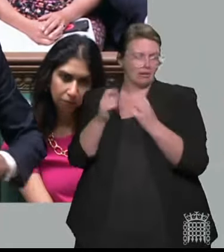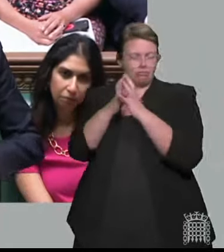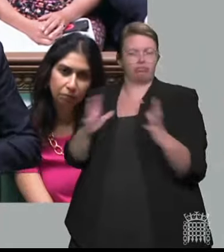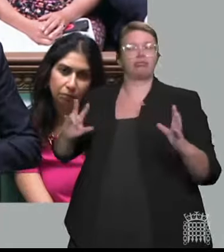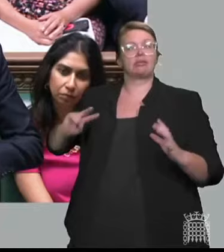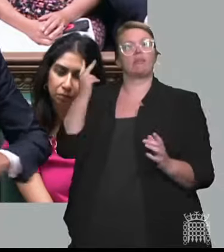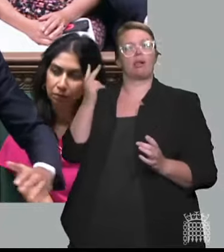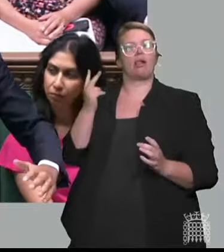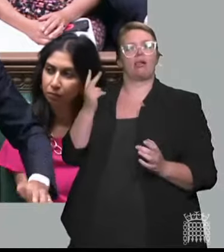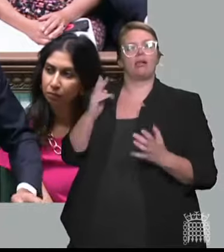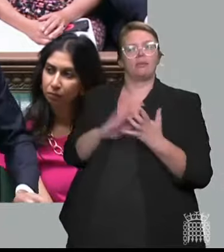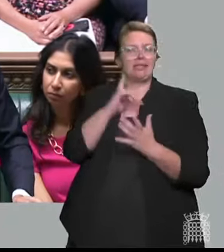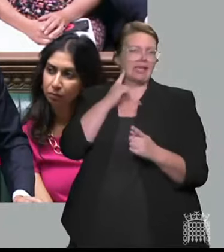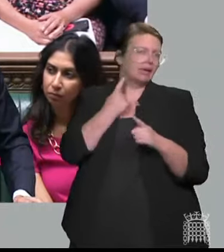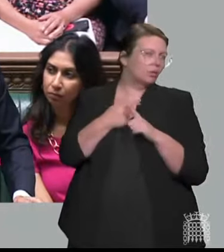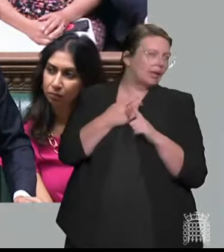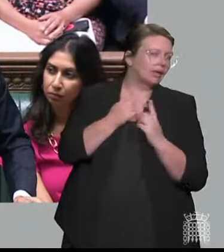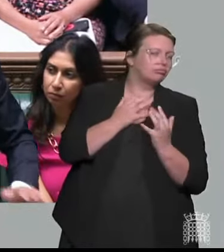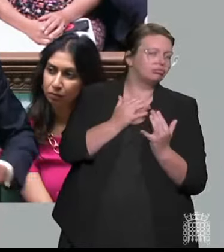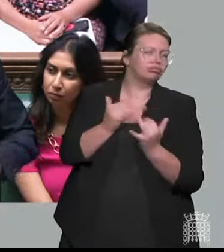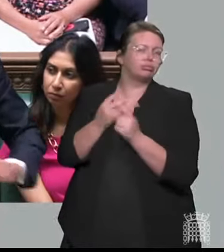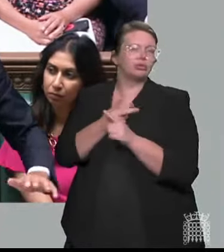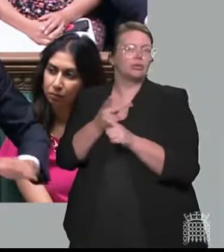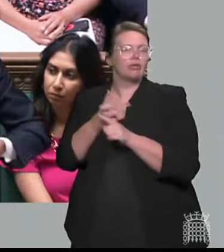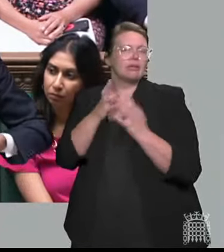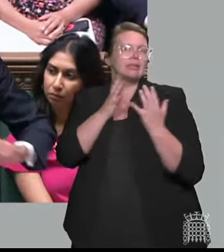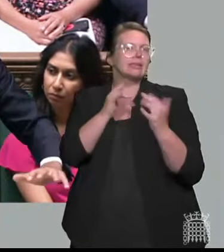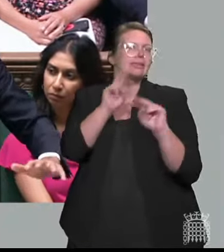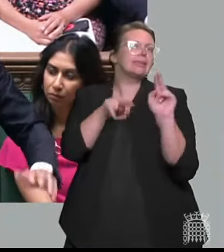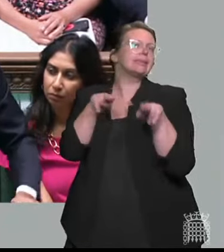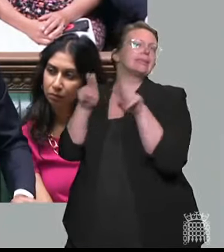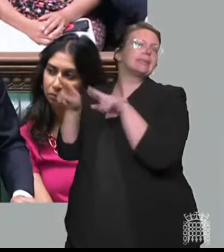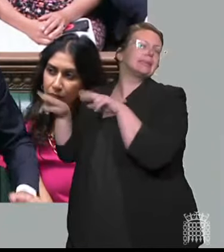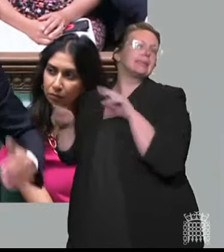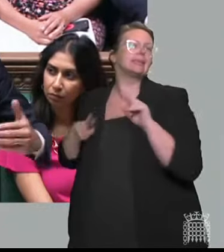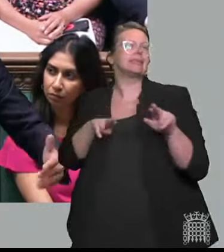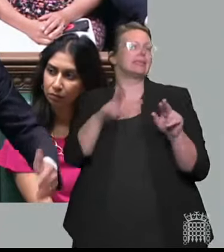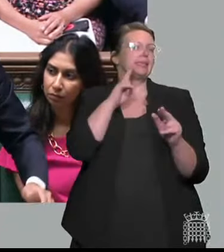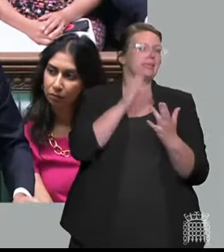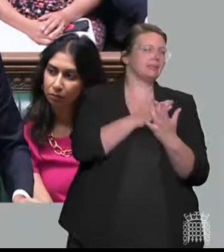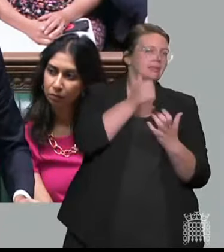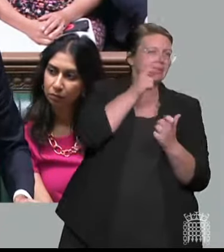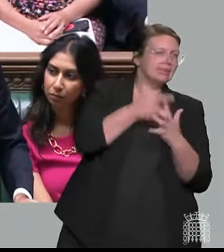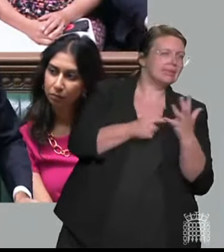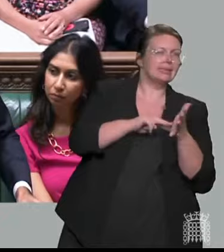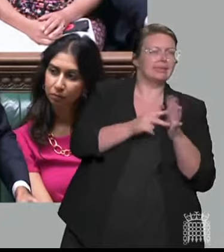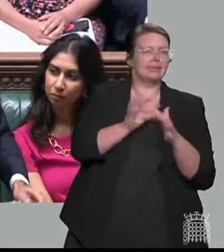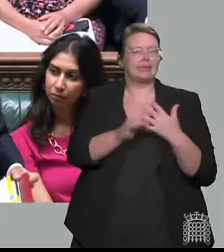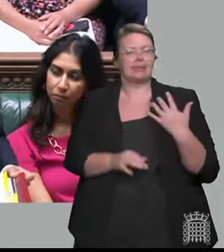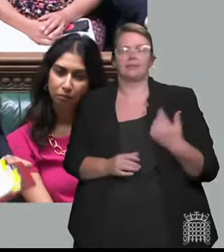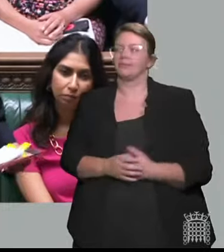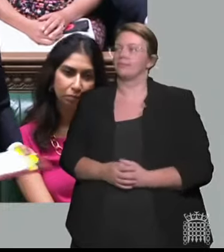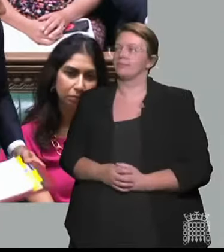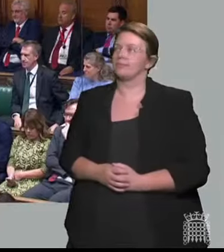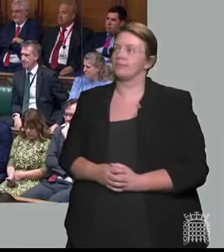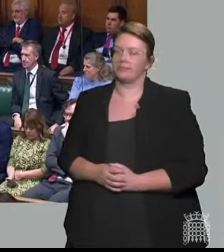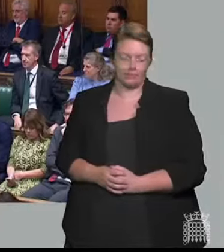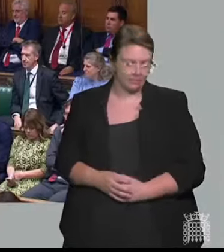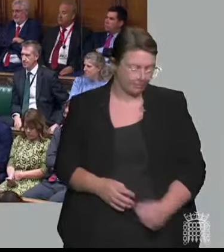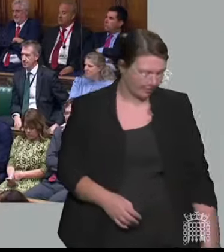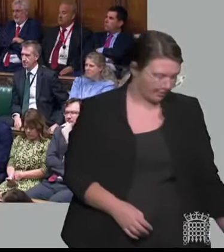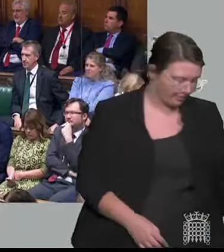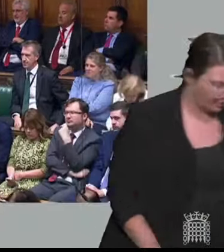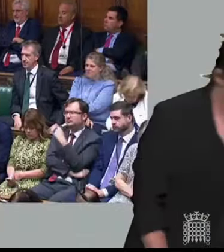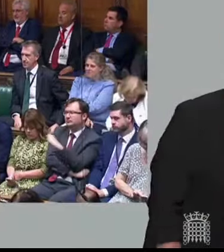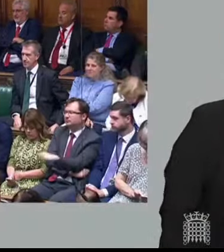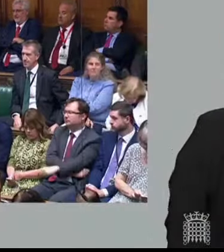Speaker, so that we can rapidly, over the next few weeks, fully assess all the relevant schools and have a mitigation plan in place. Stephen Kinnock.